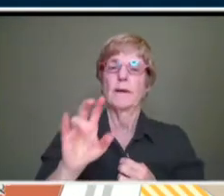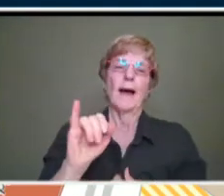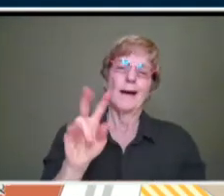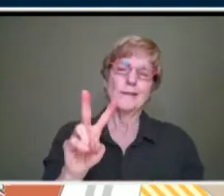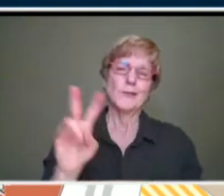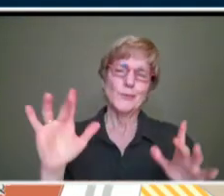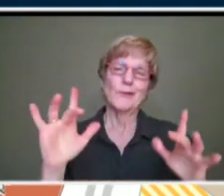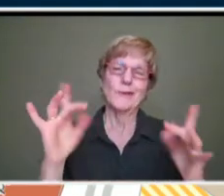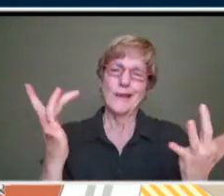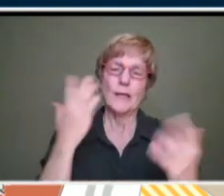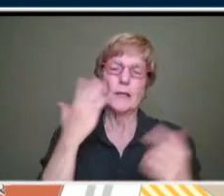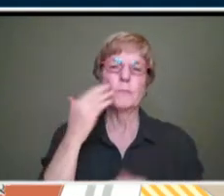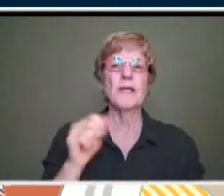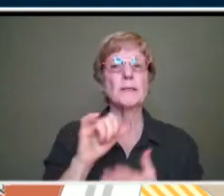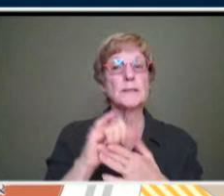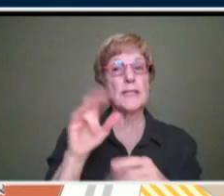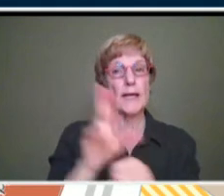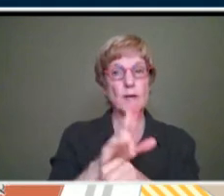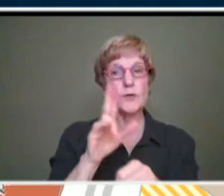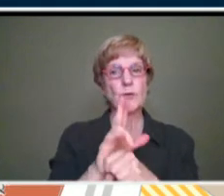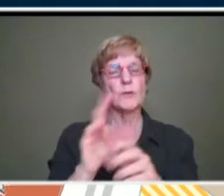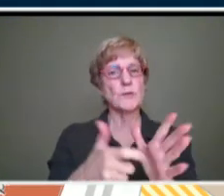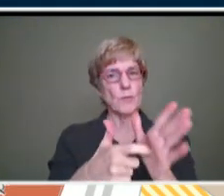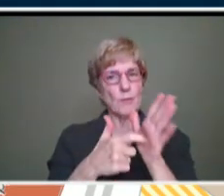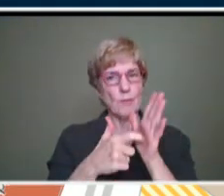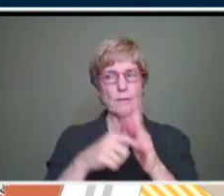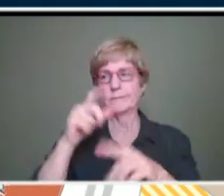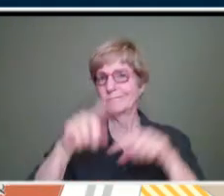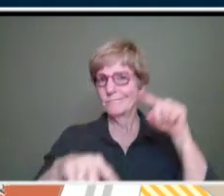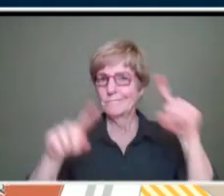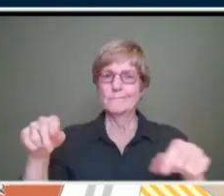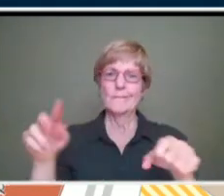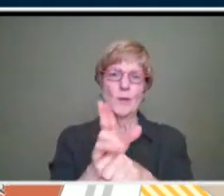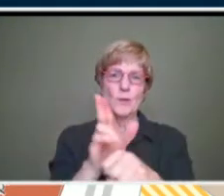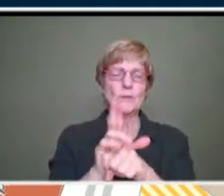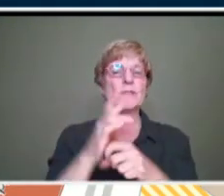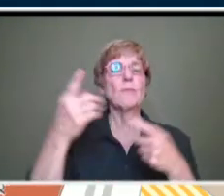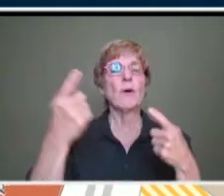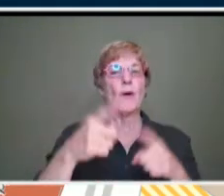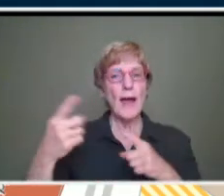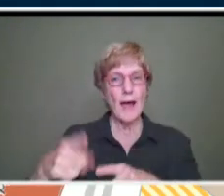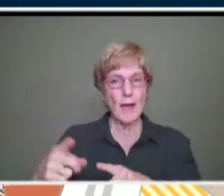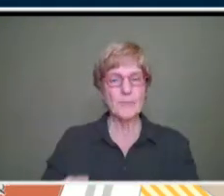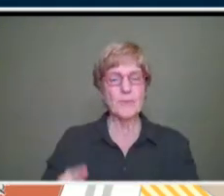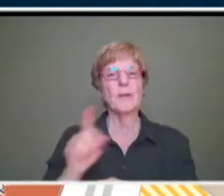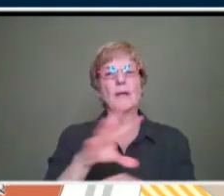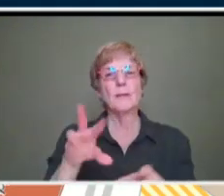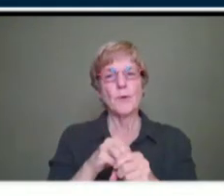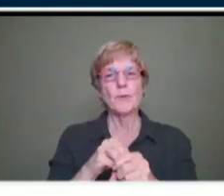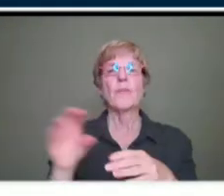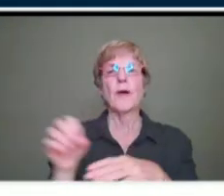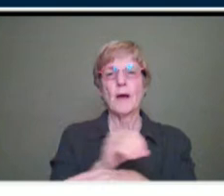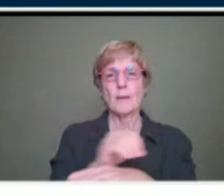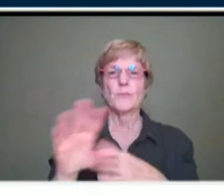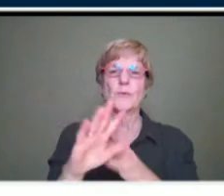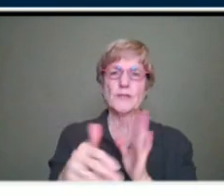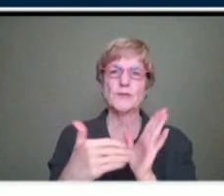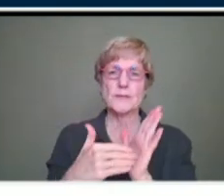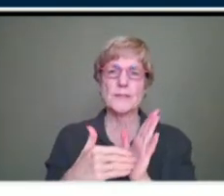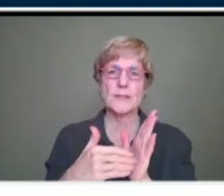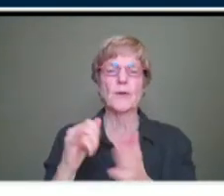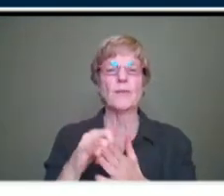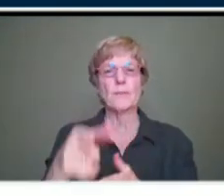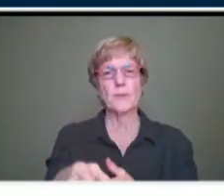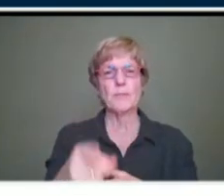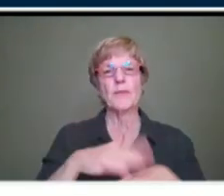because that use is dictated by the Myriad of uses that will occur as a component of an operations center that will exist on the